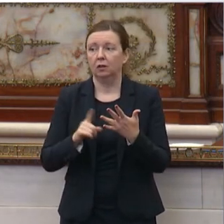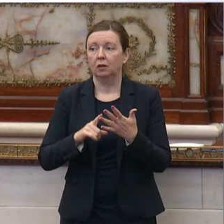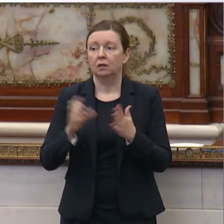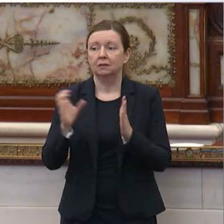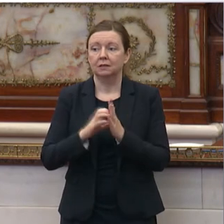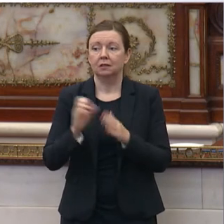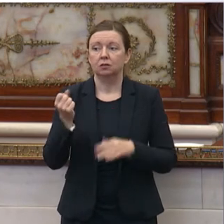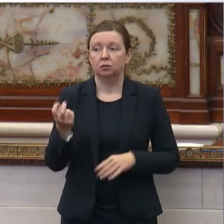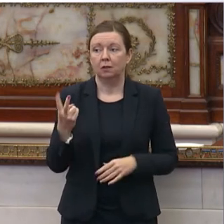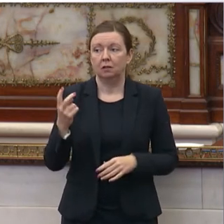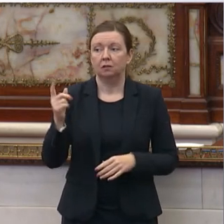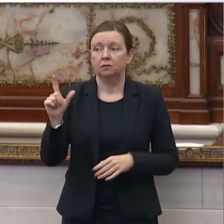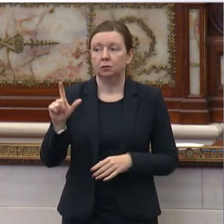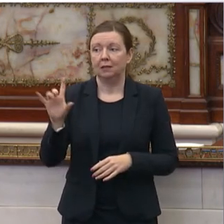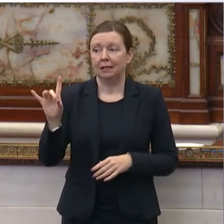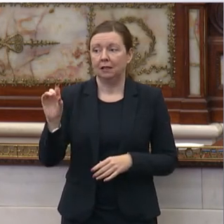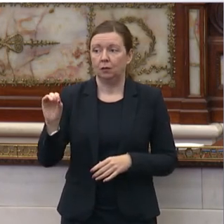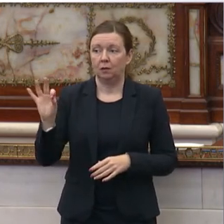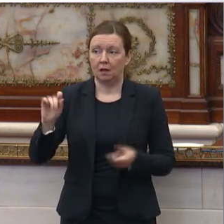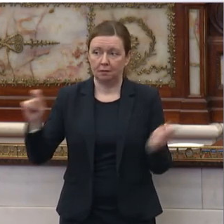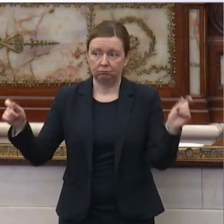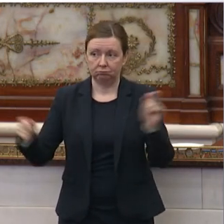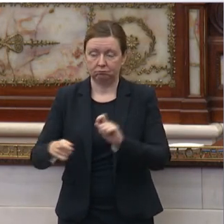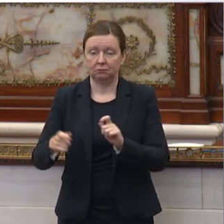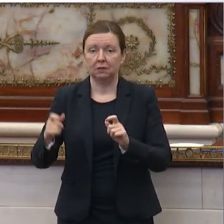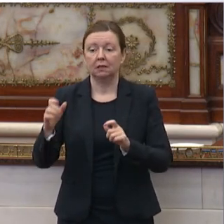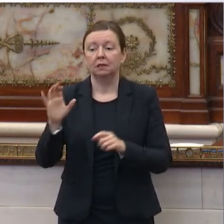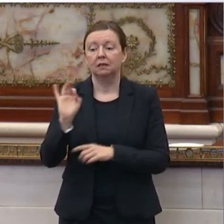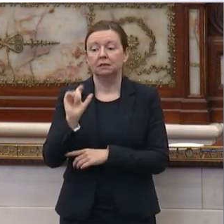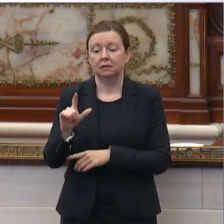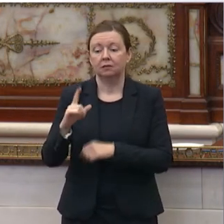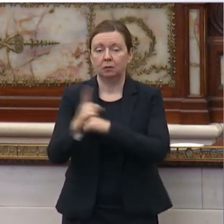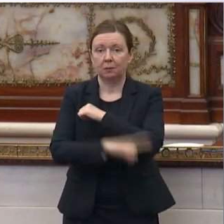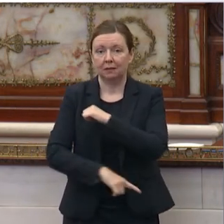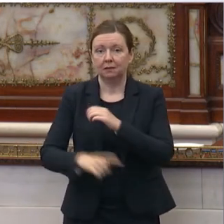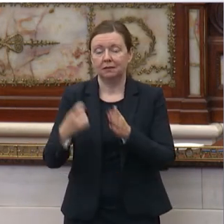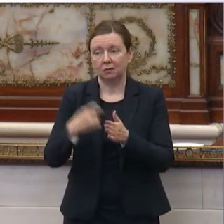section 122809 of the Philadelphia Code entitled civil penalties and costs